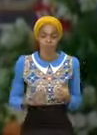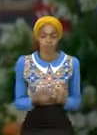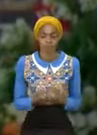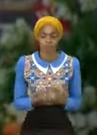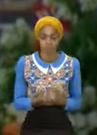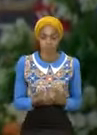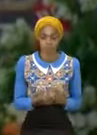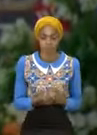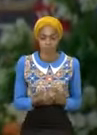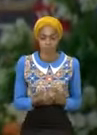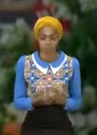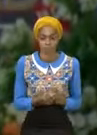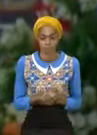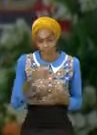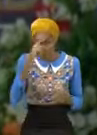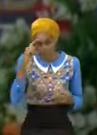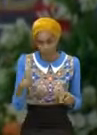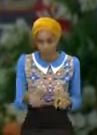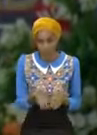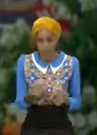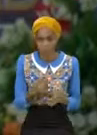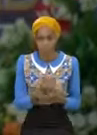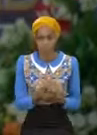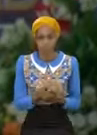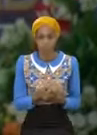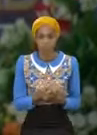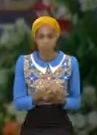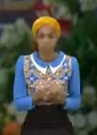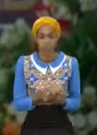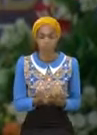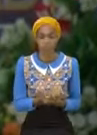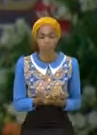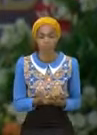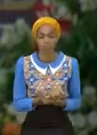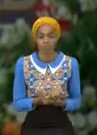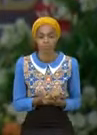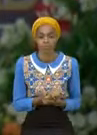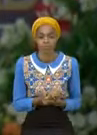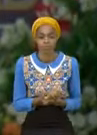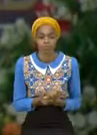Brother Defilaf Olushola, you can come for your testimony briefly.